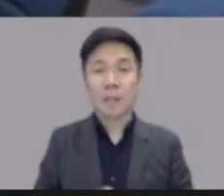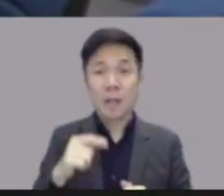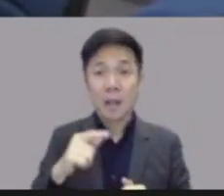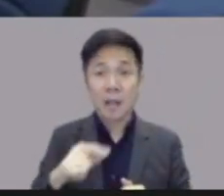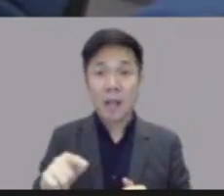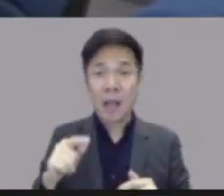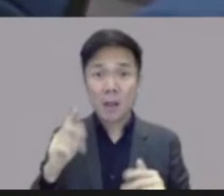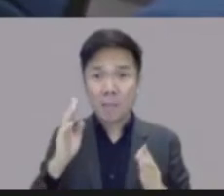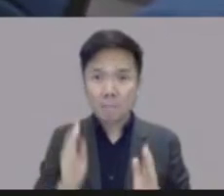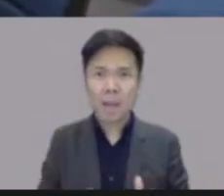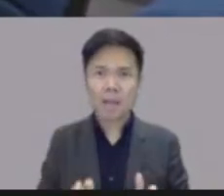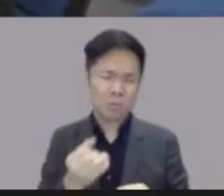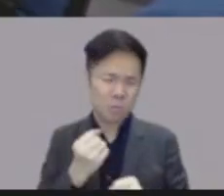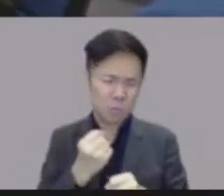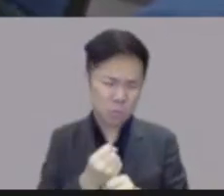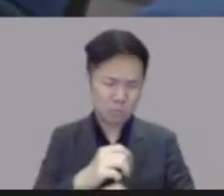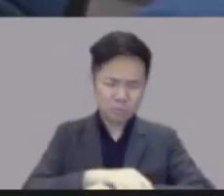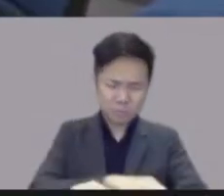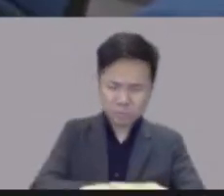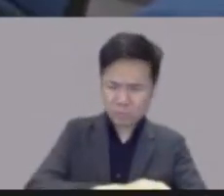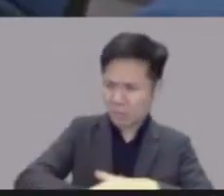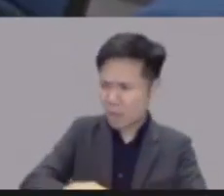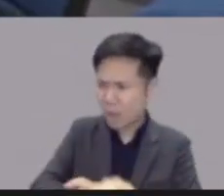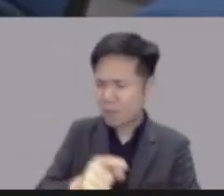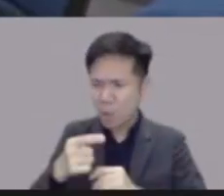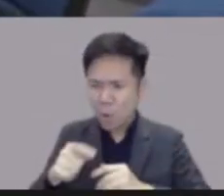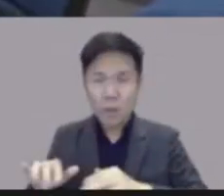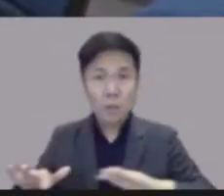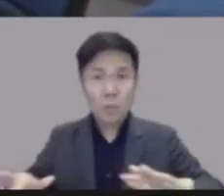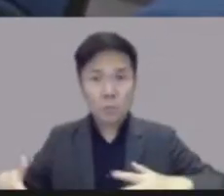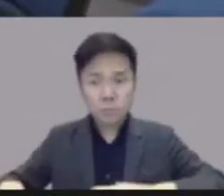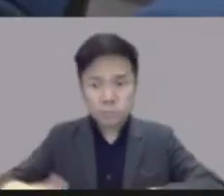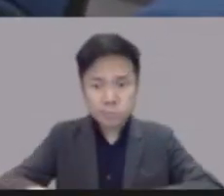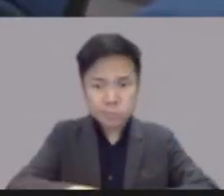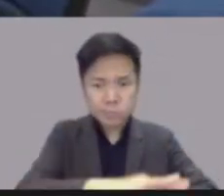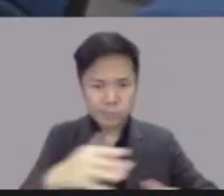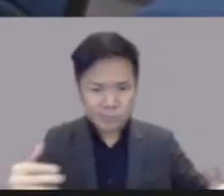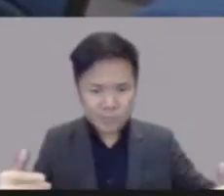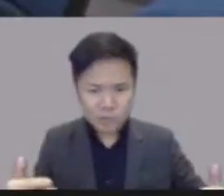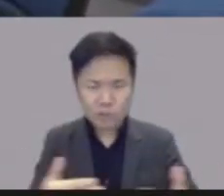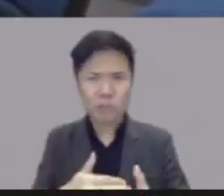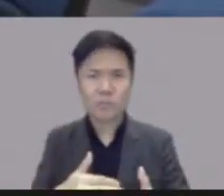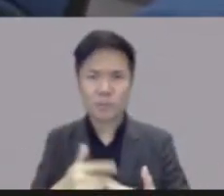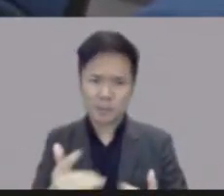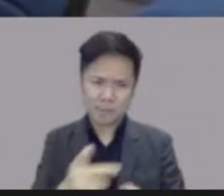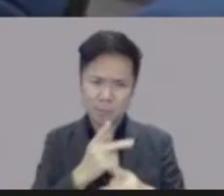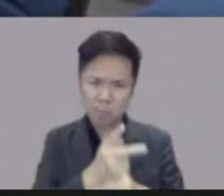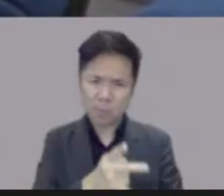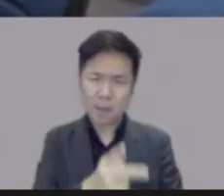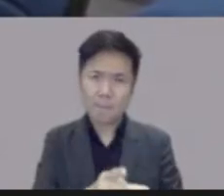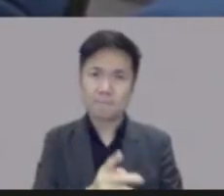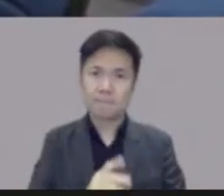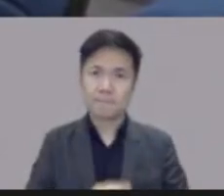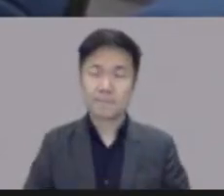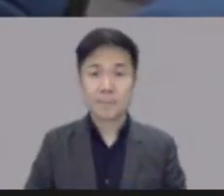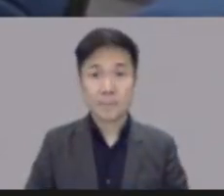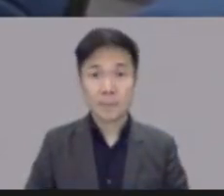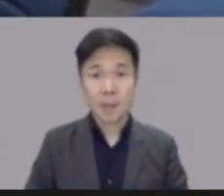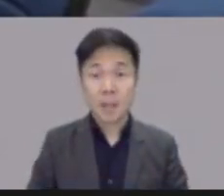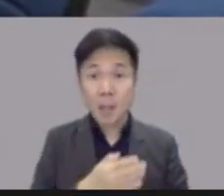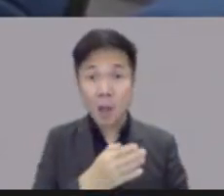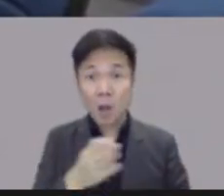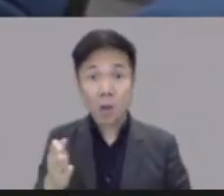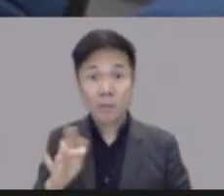done to address the rapid decline of our Ocean's health and marine ecosystems we need to ensure that nationally determined contributions